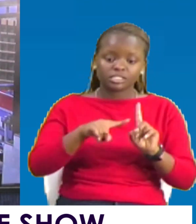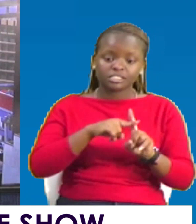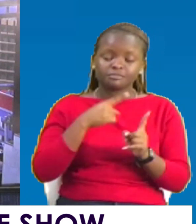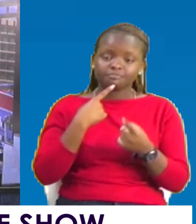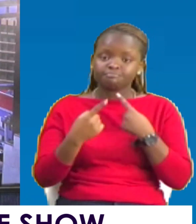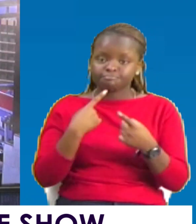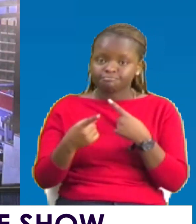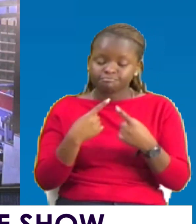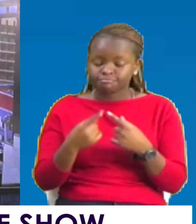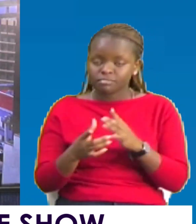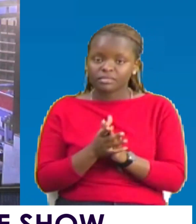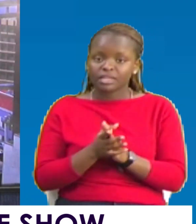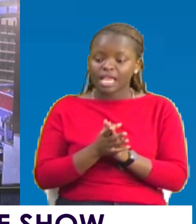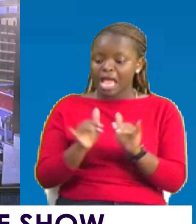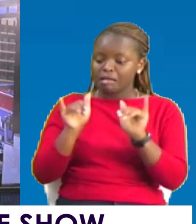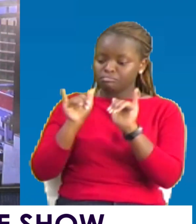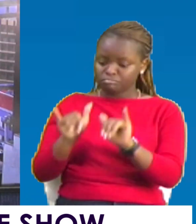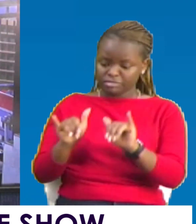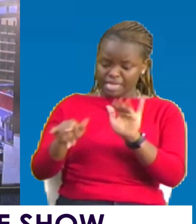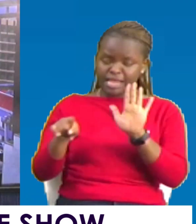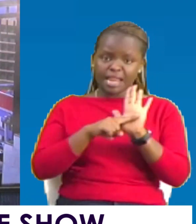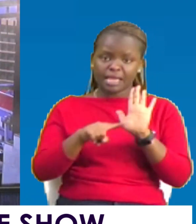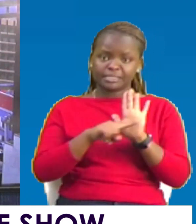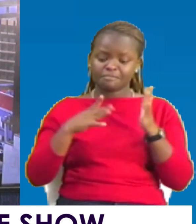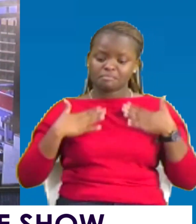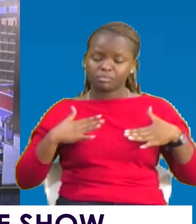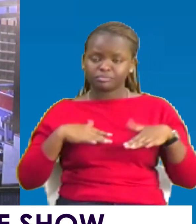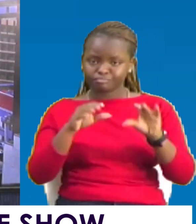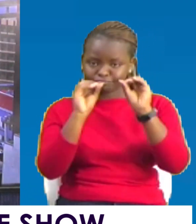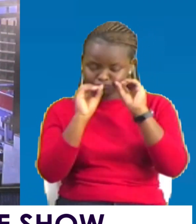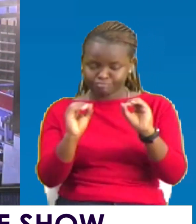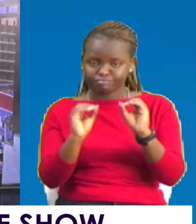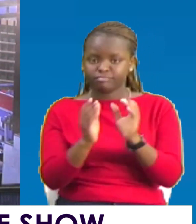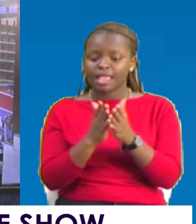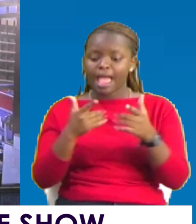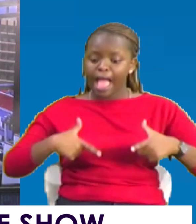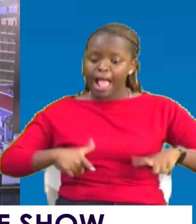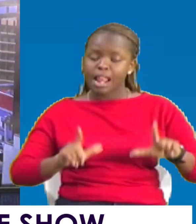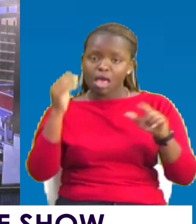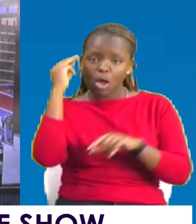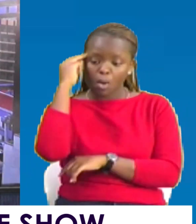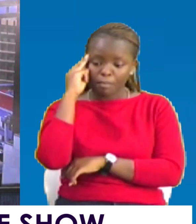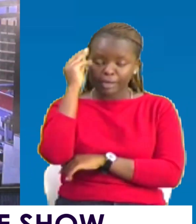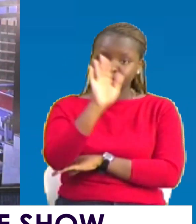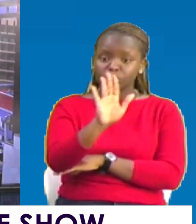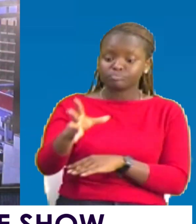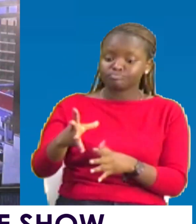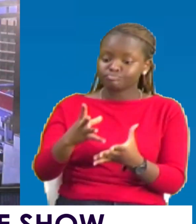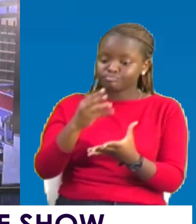Do not hang around negativity for so long. Do not allow your mind to seep in